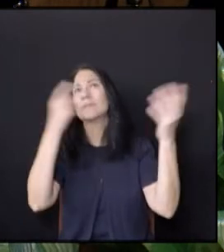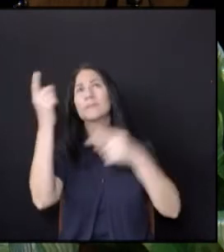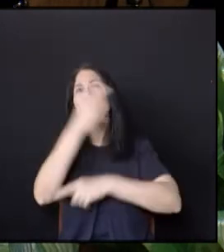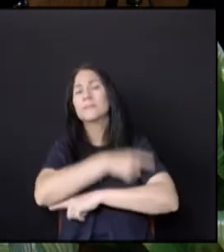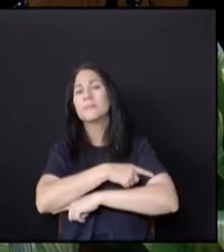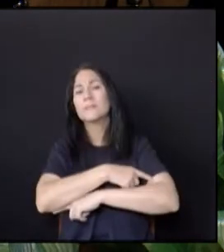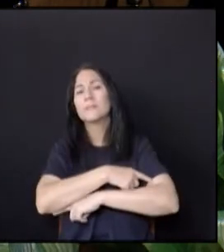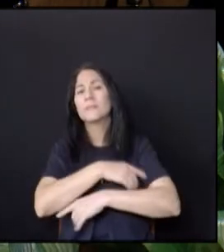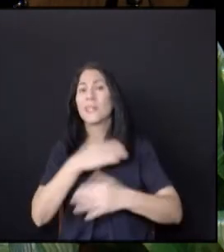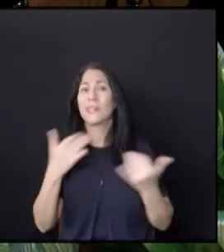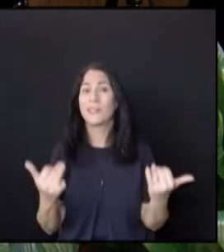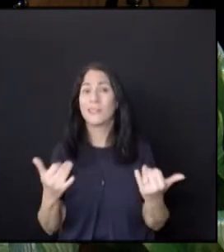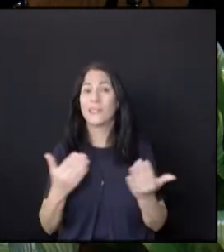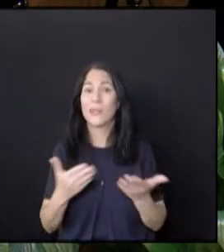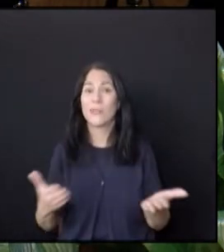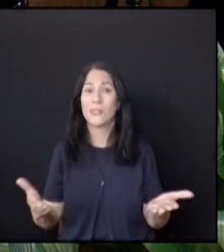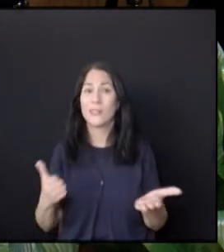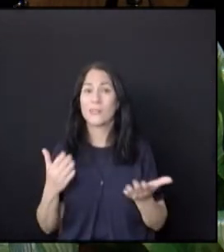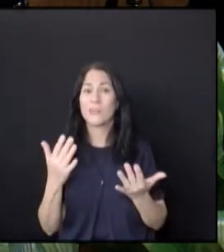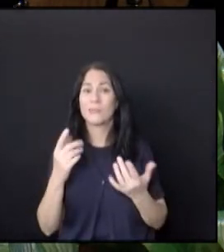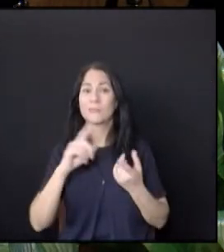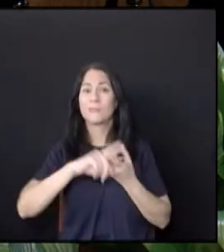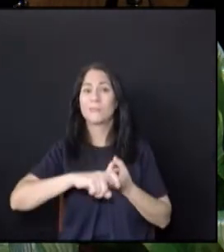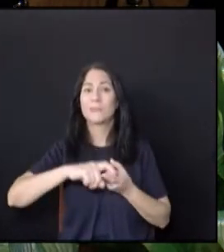And things are on hold for right now.